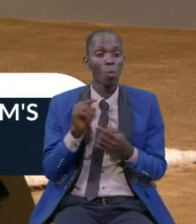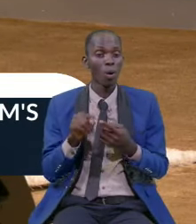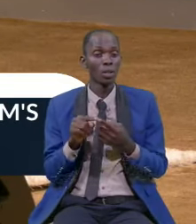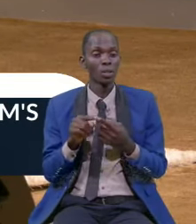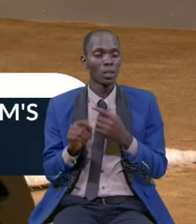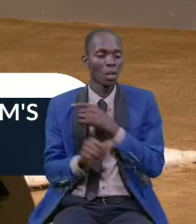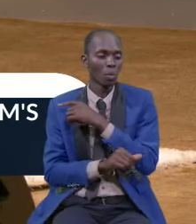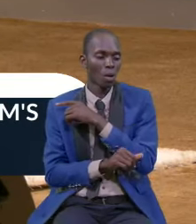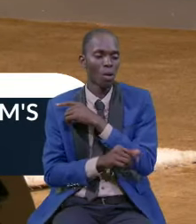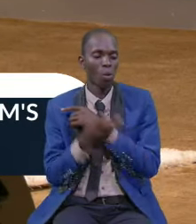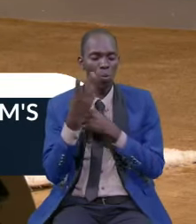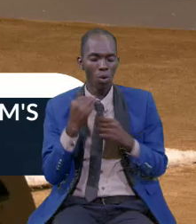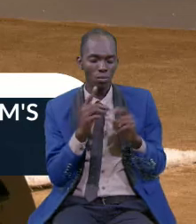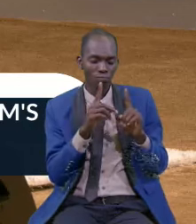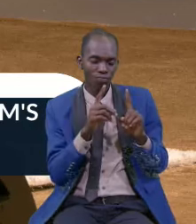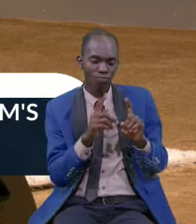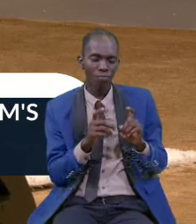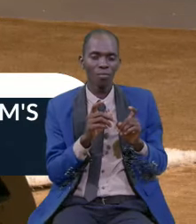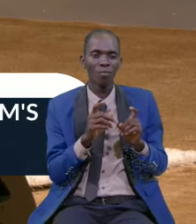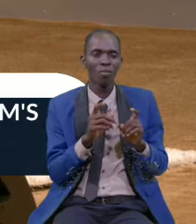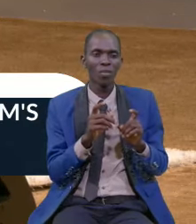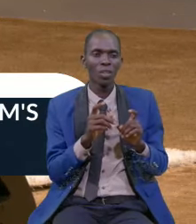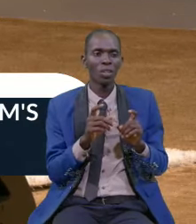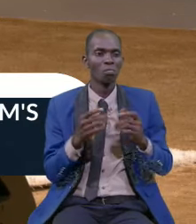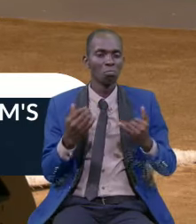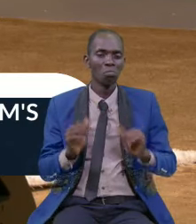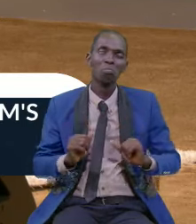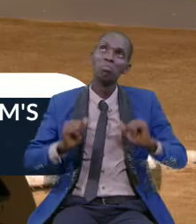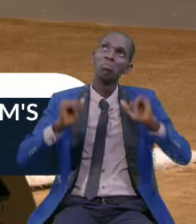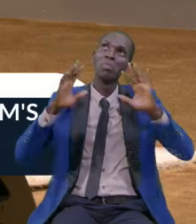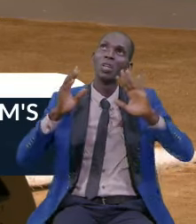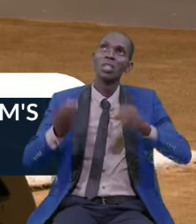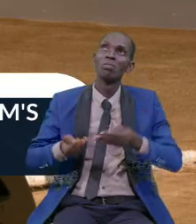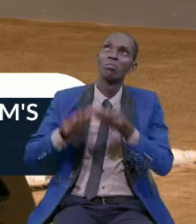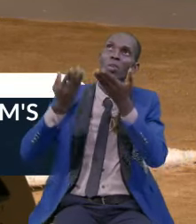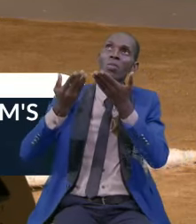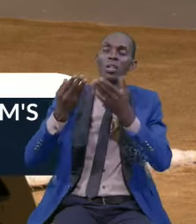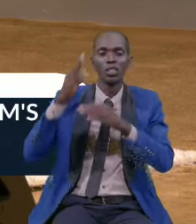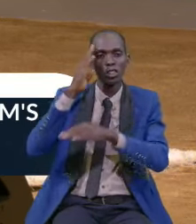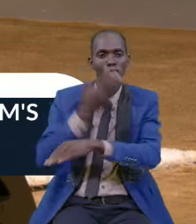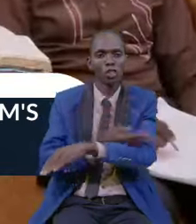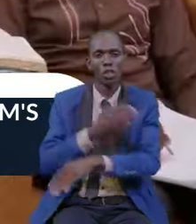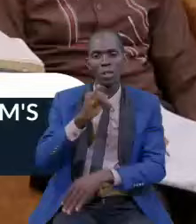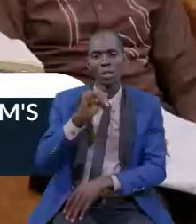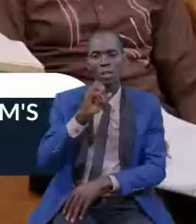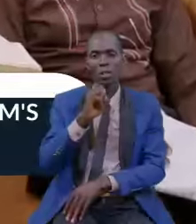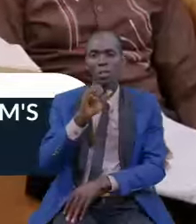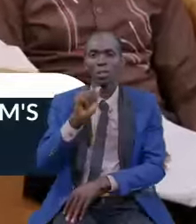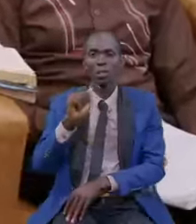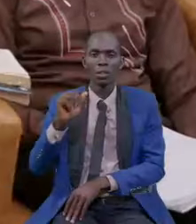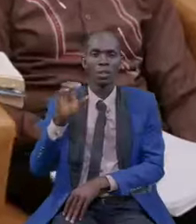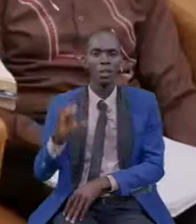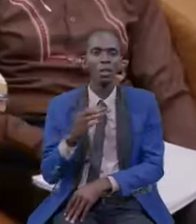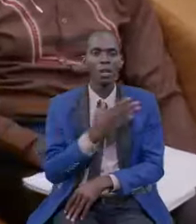was tried, offered up Isaac. And he that had